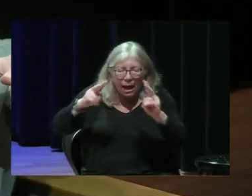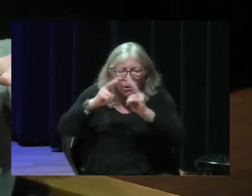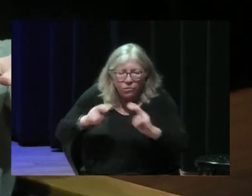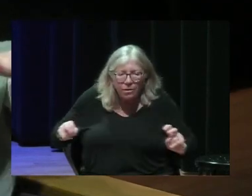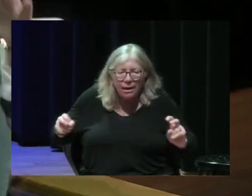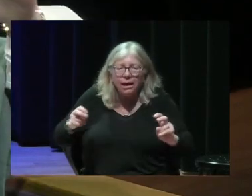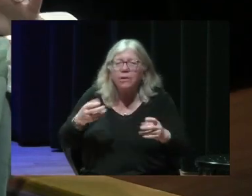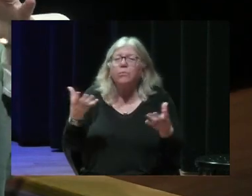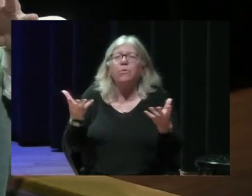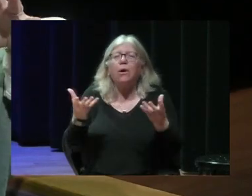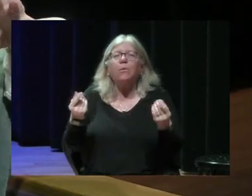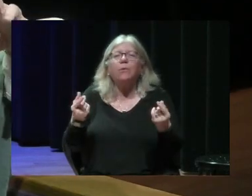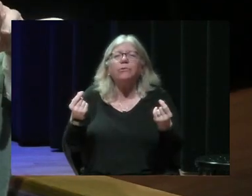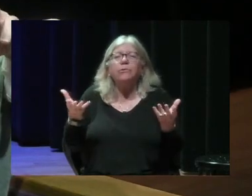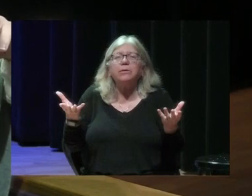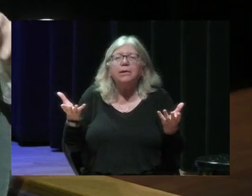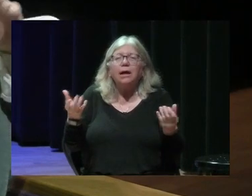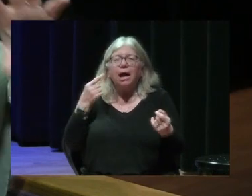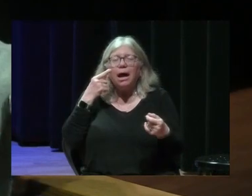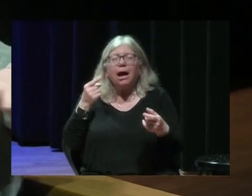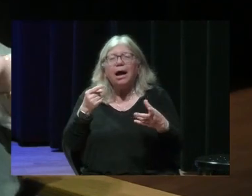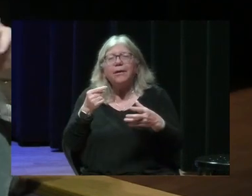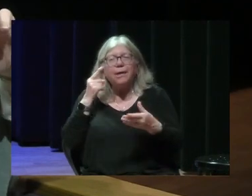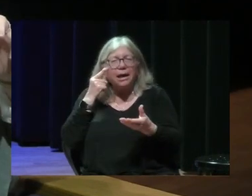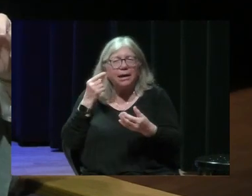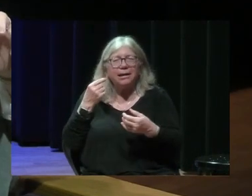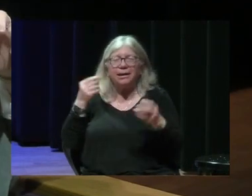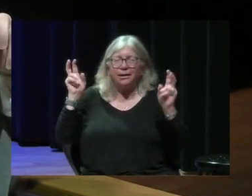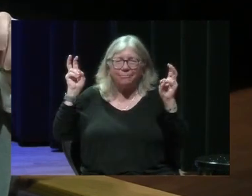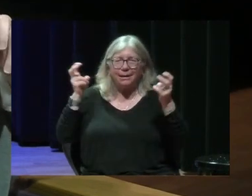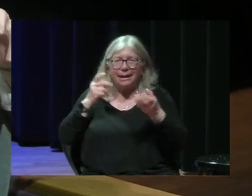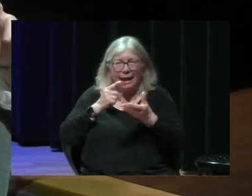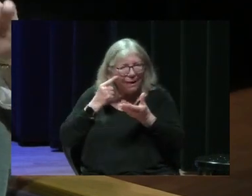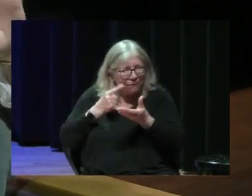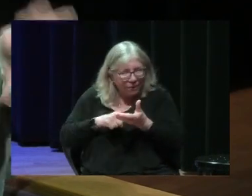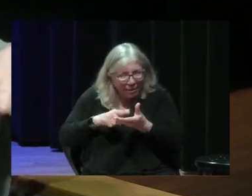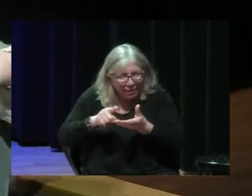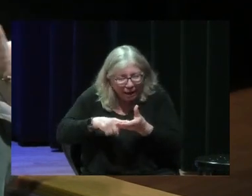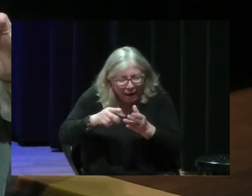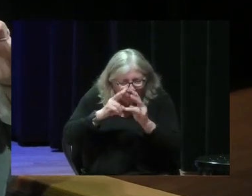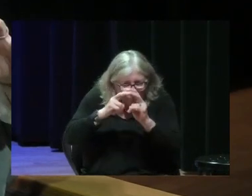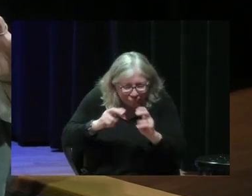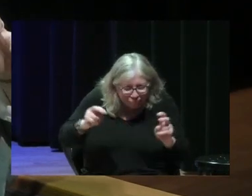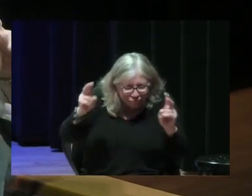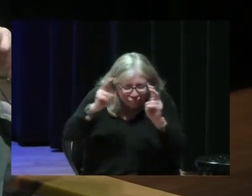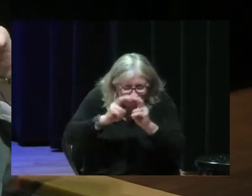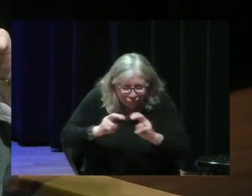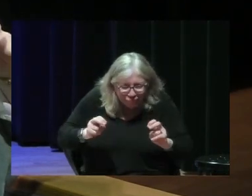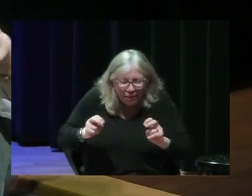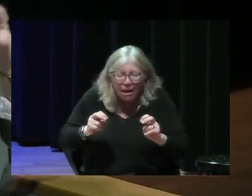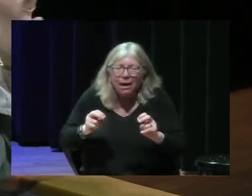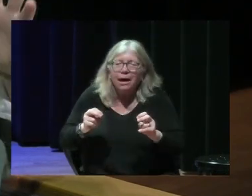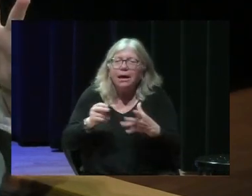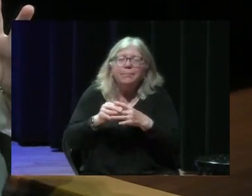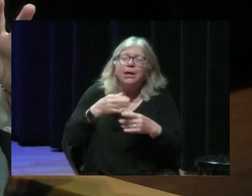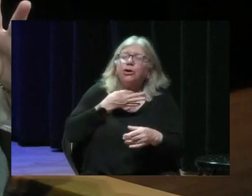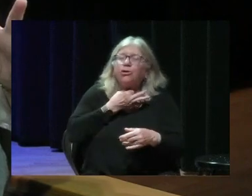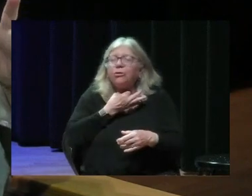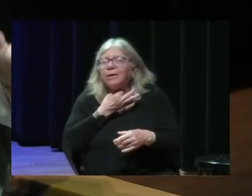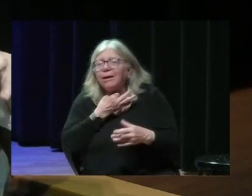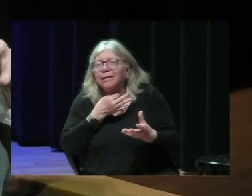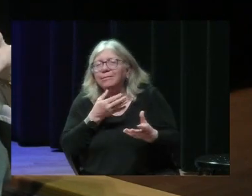to do with it. Sometimes I think sort of playing that investigative role, that sort of examination, being